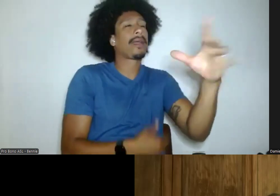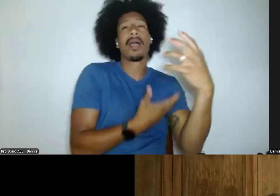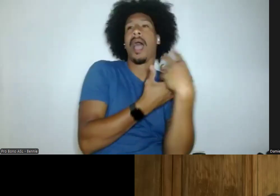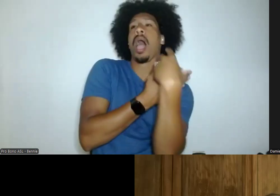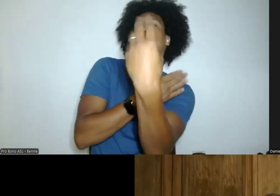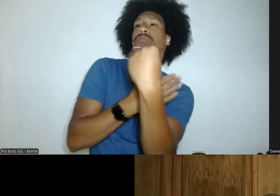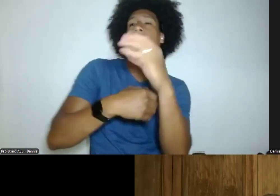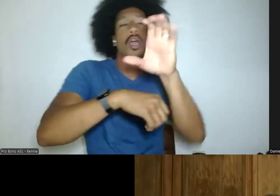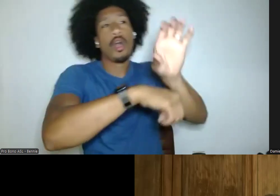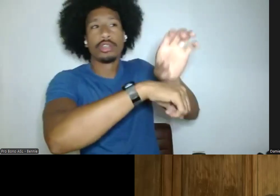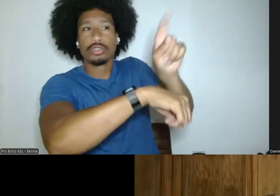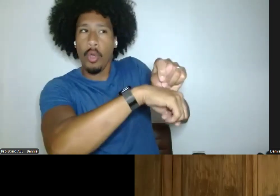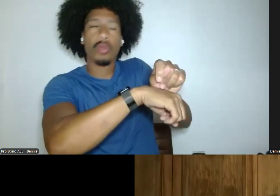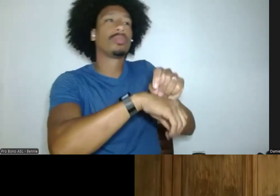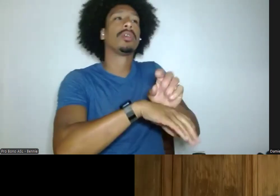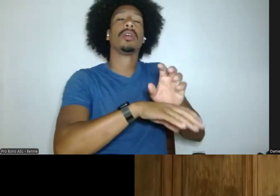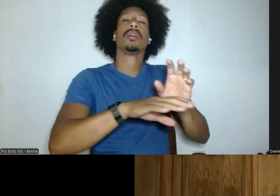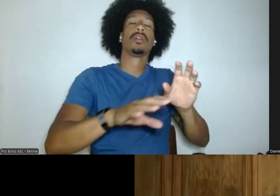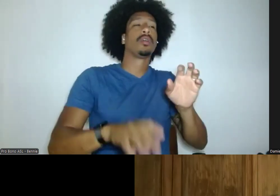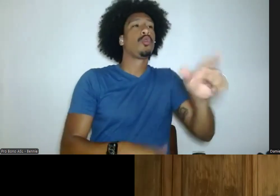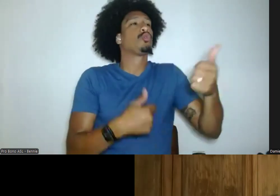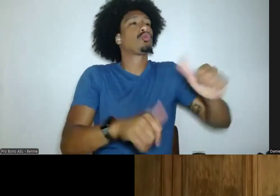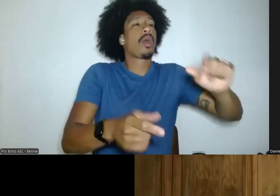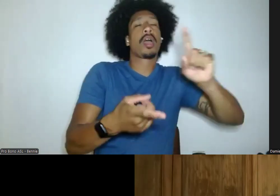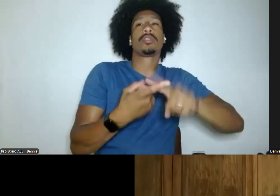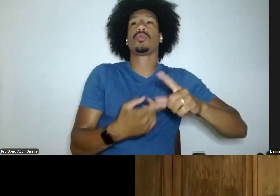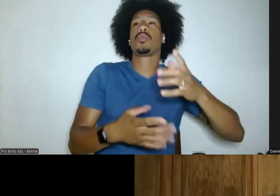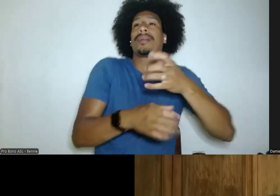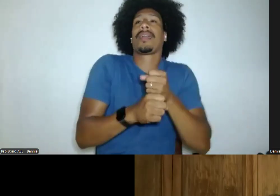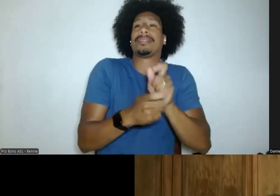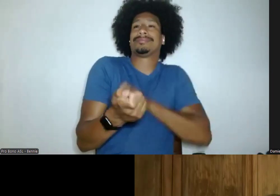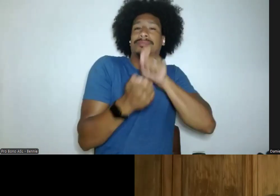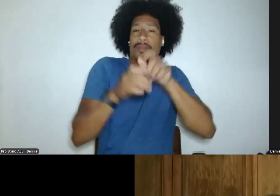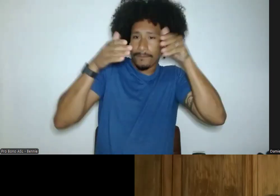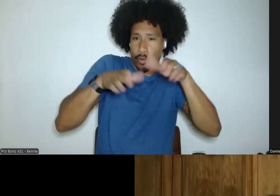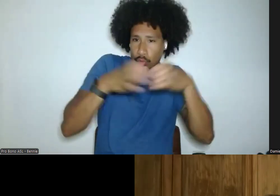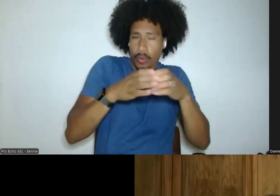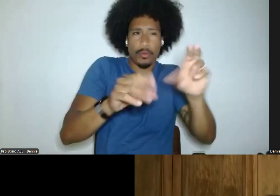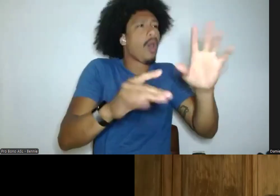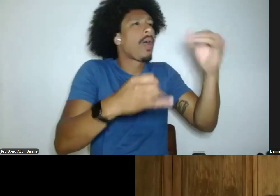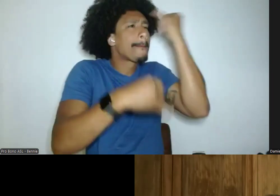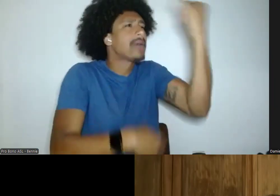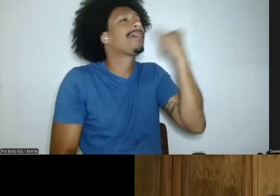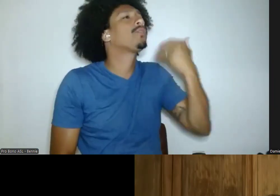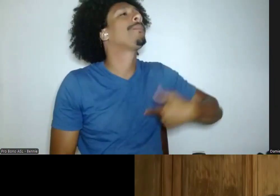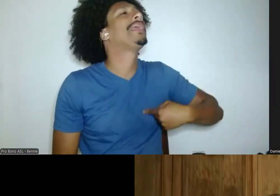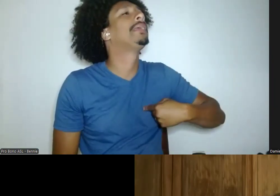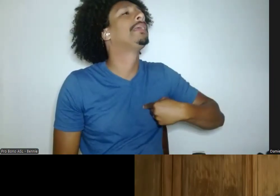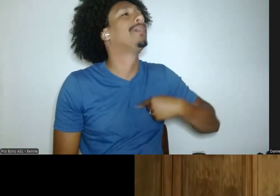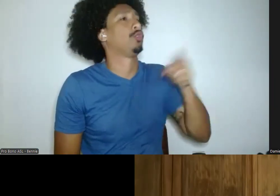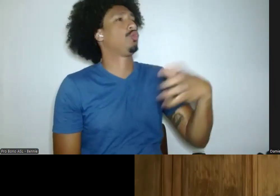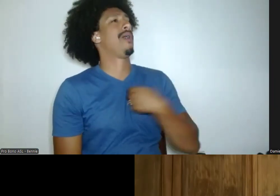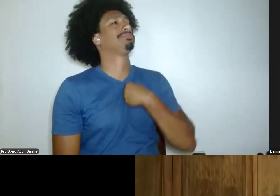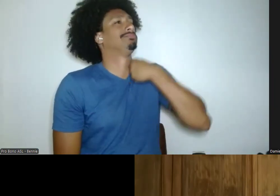getting the sense of, or like a focus group that you're trying to put together, but imagine it was me. This is me,